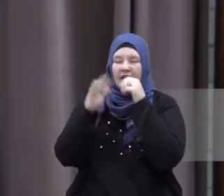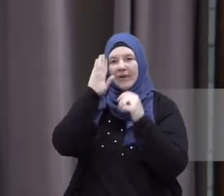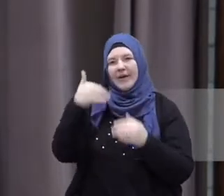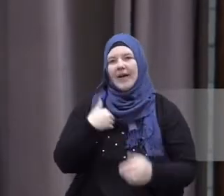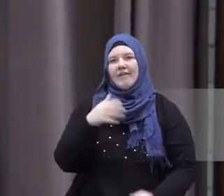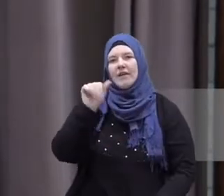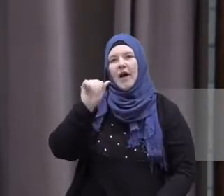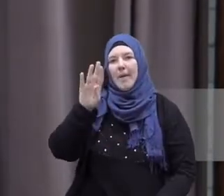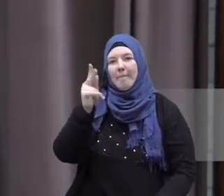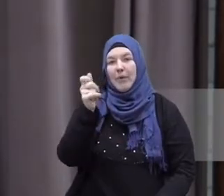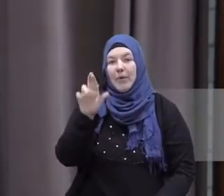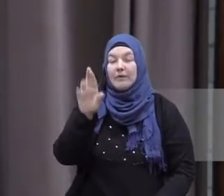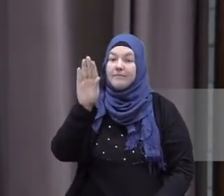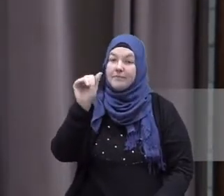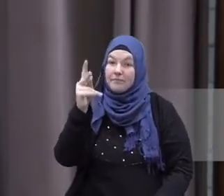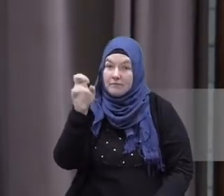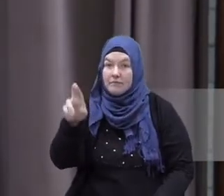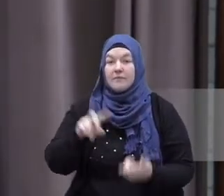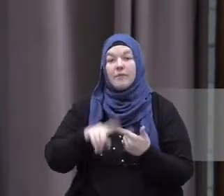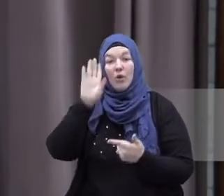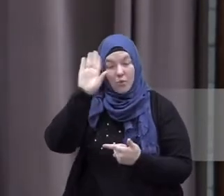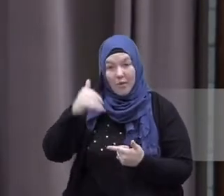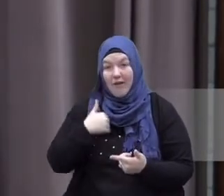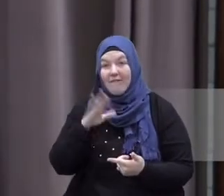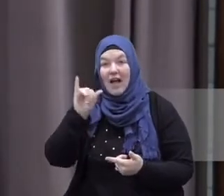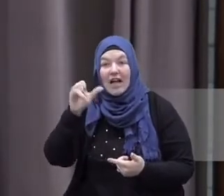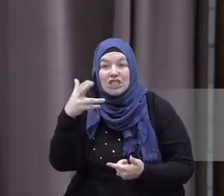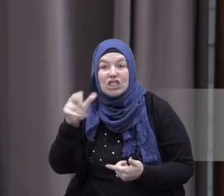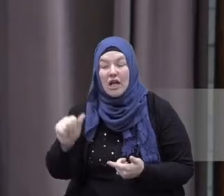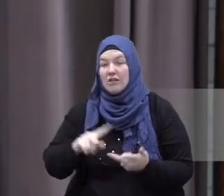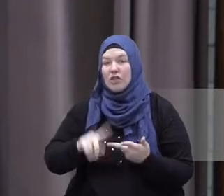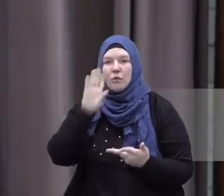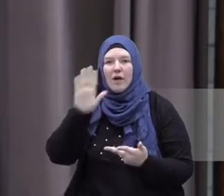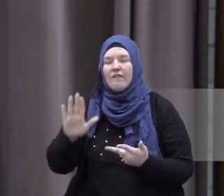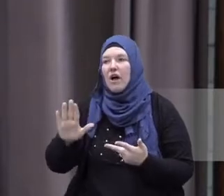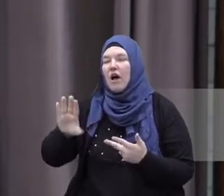you will have Aisha, you will have a lot of